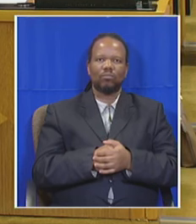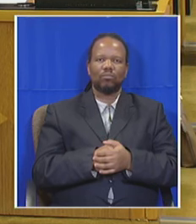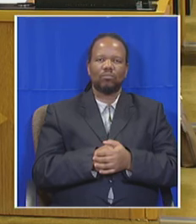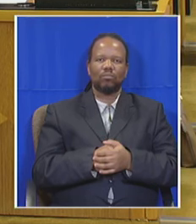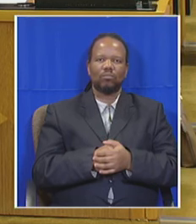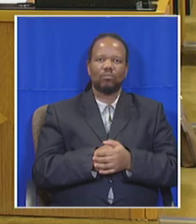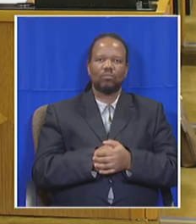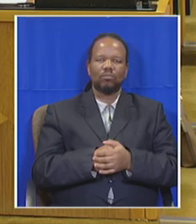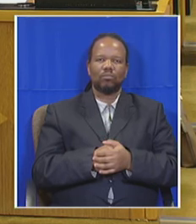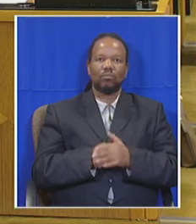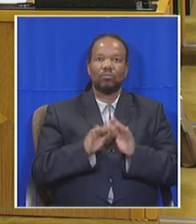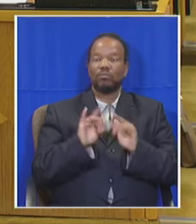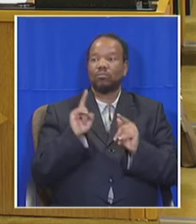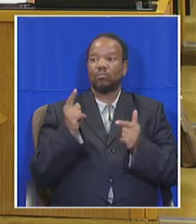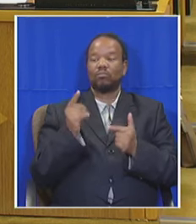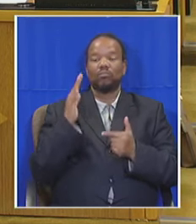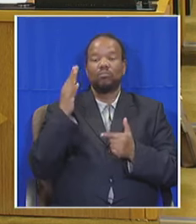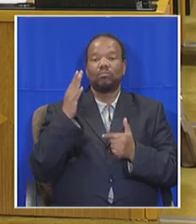to the podium. Thank you very much.